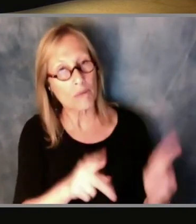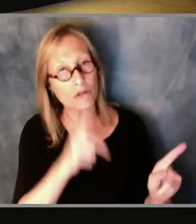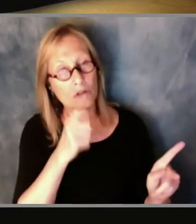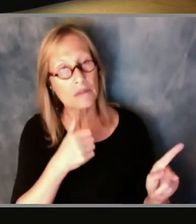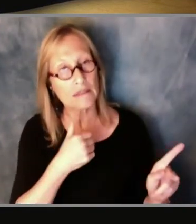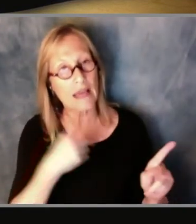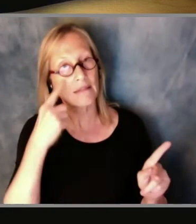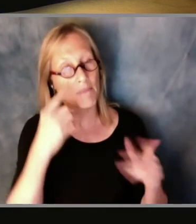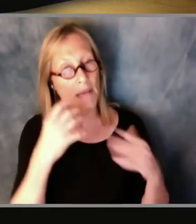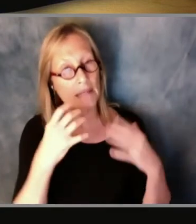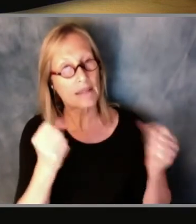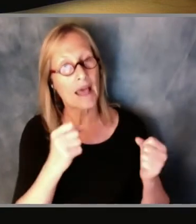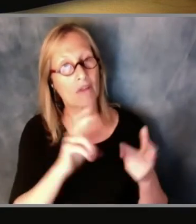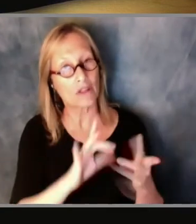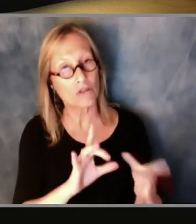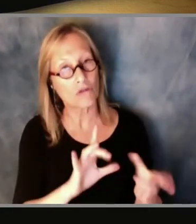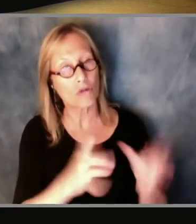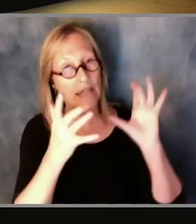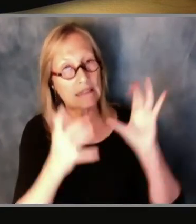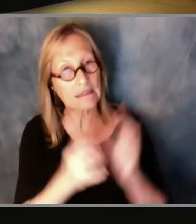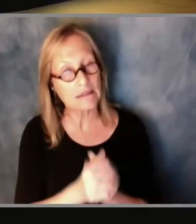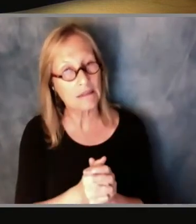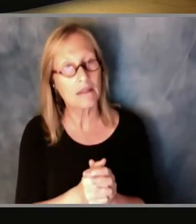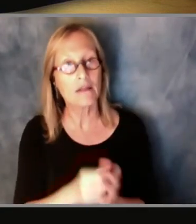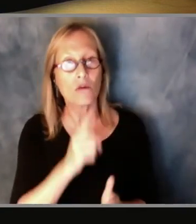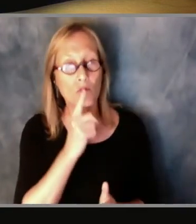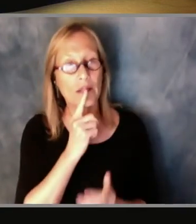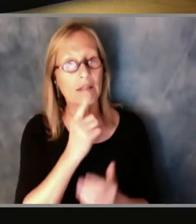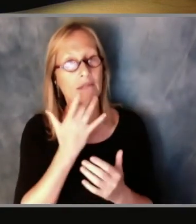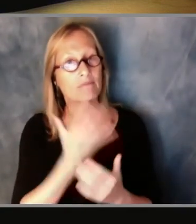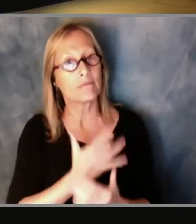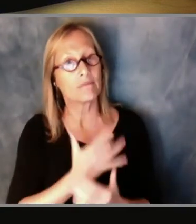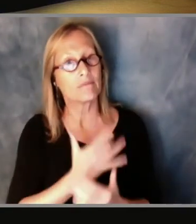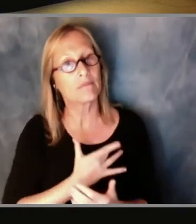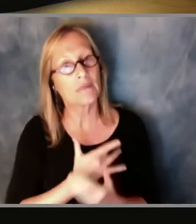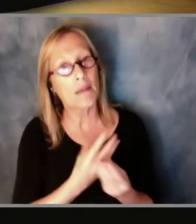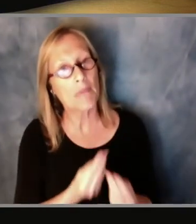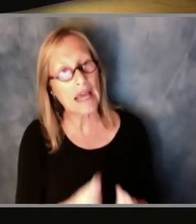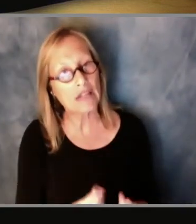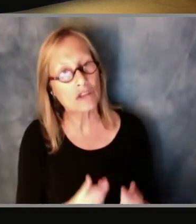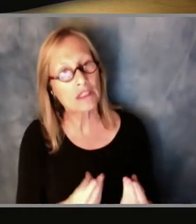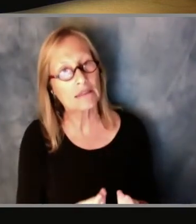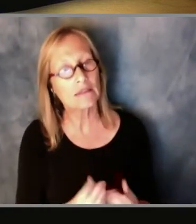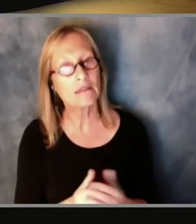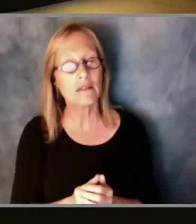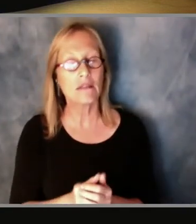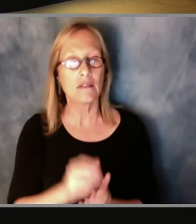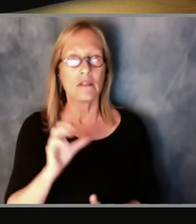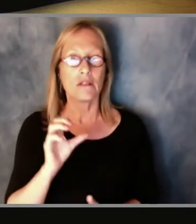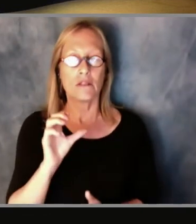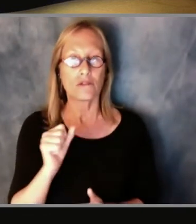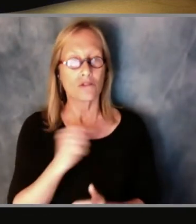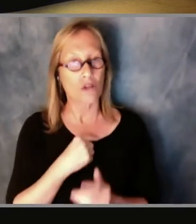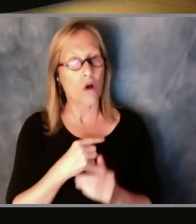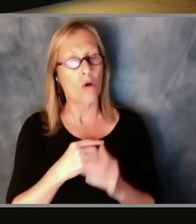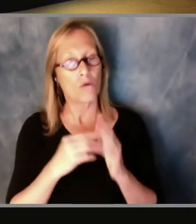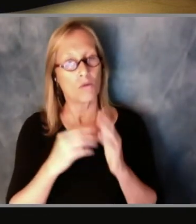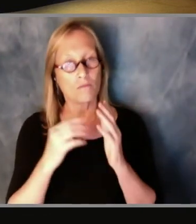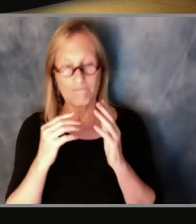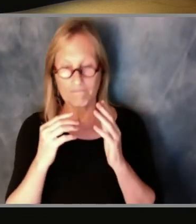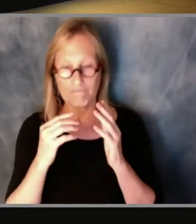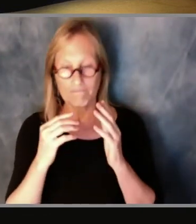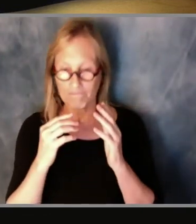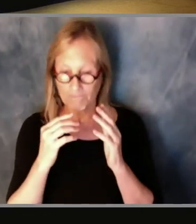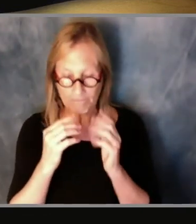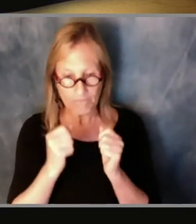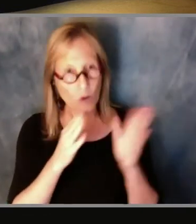health crisis. They're so compassionate and so together on how they